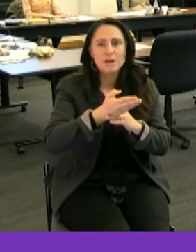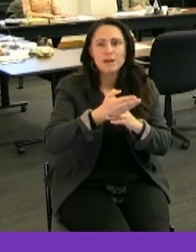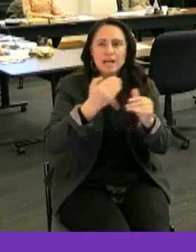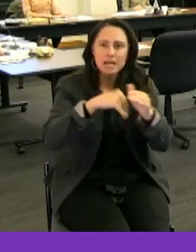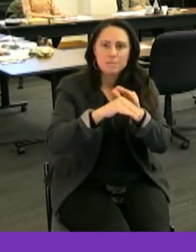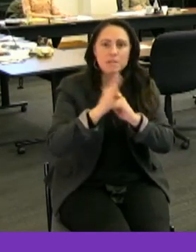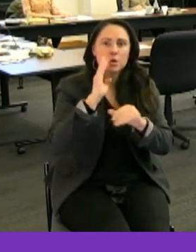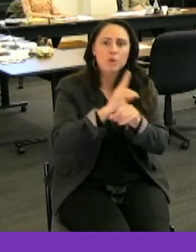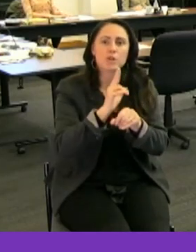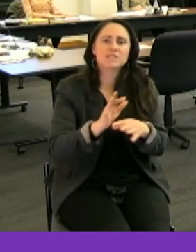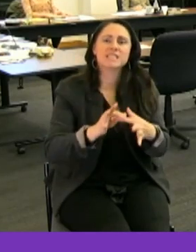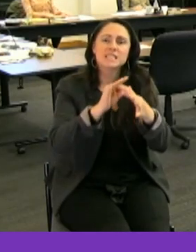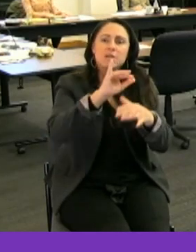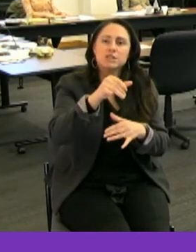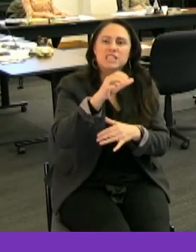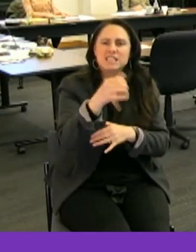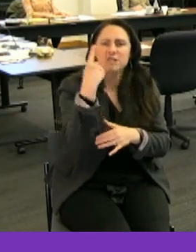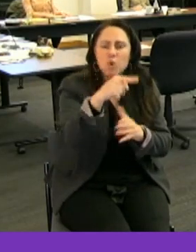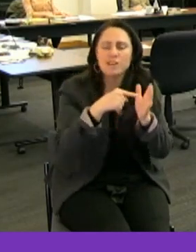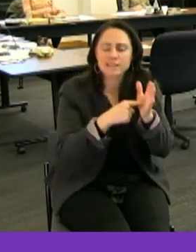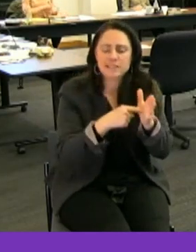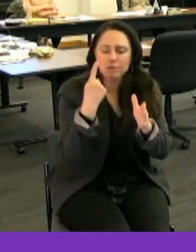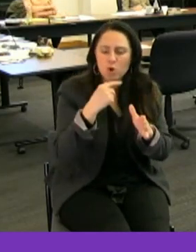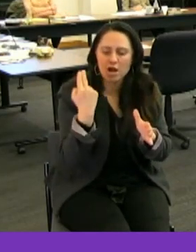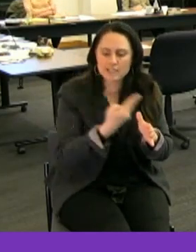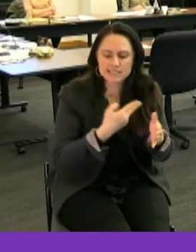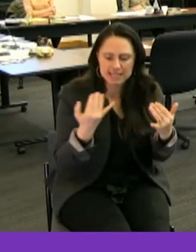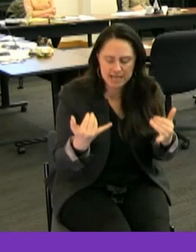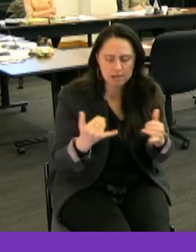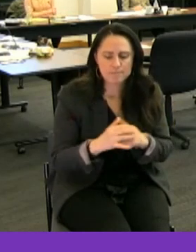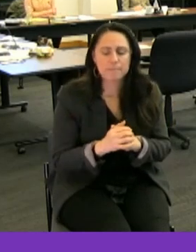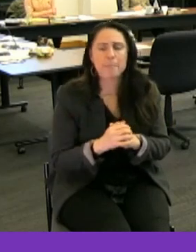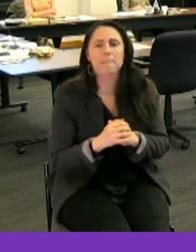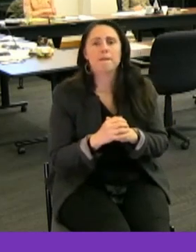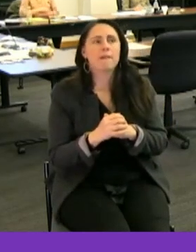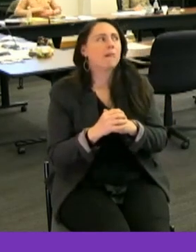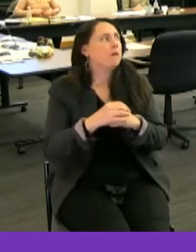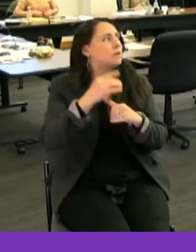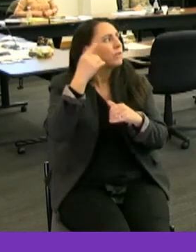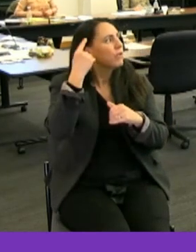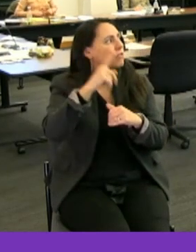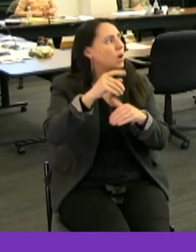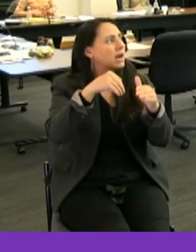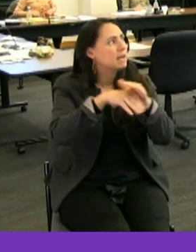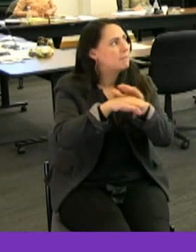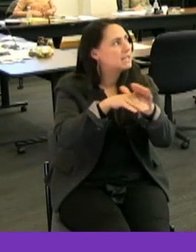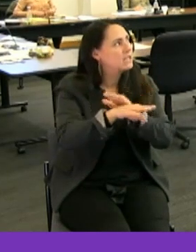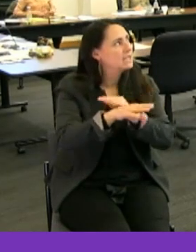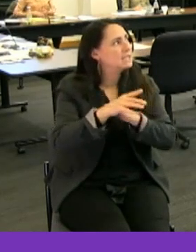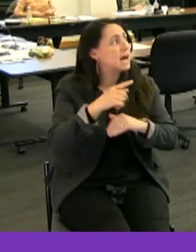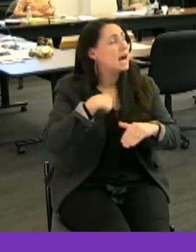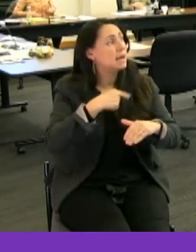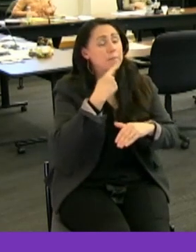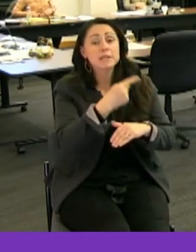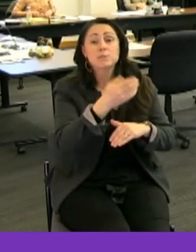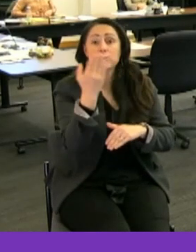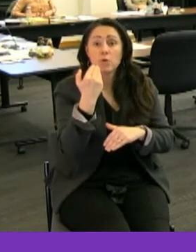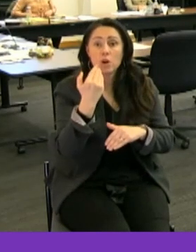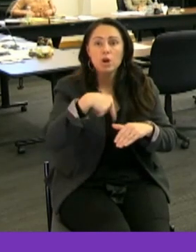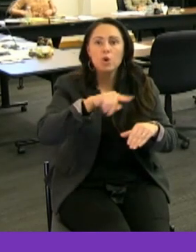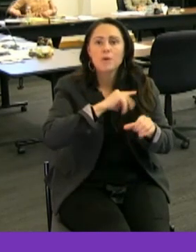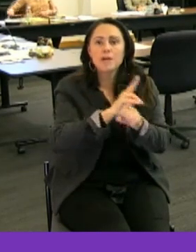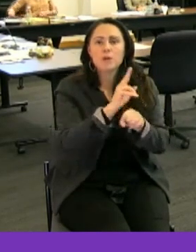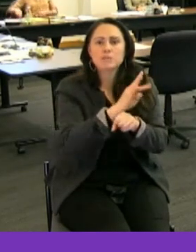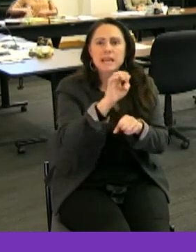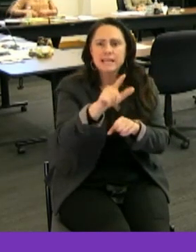use Discover JJC as an example for us today. So for admissions, as I mentioned before, we do